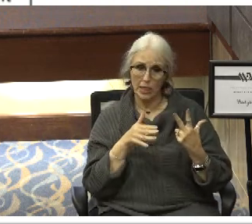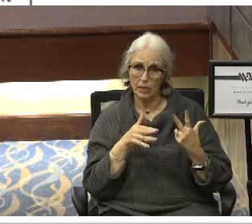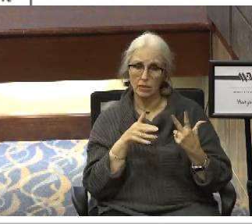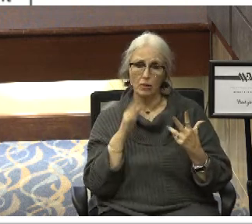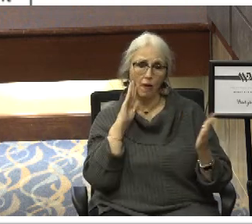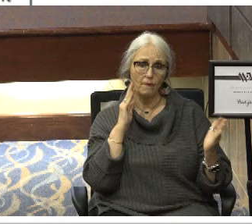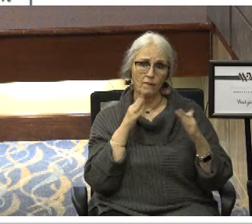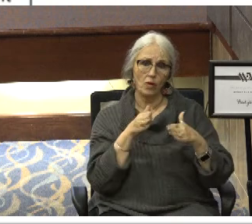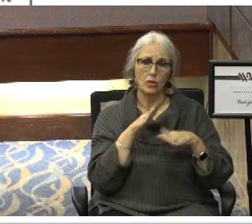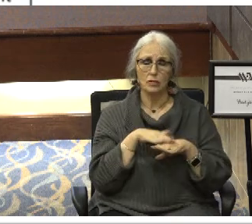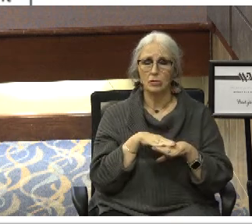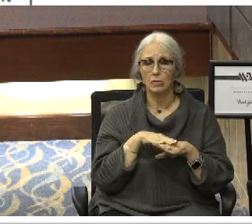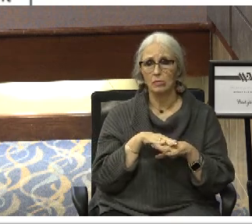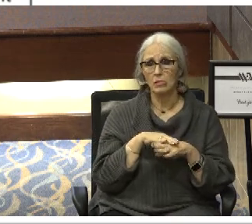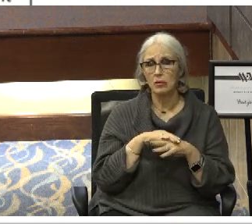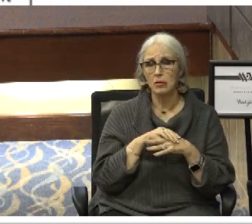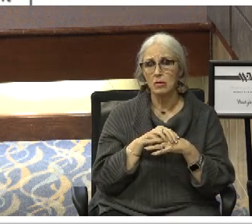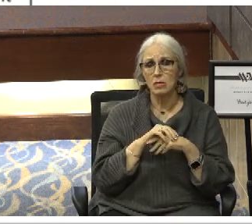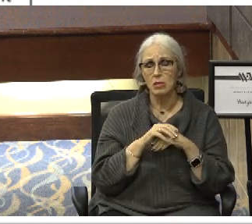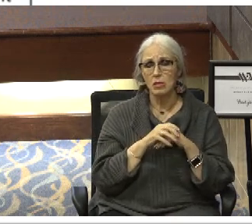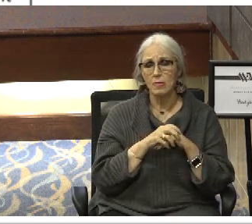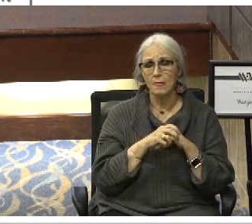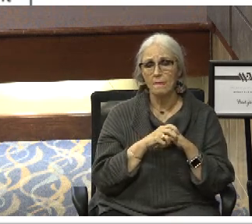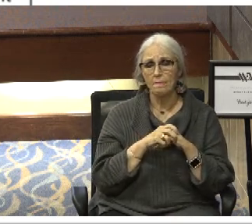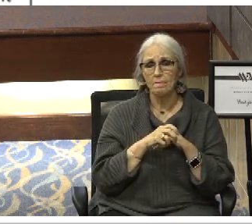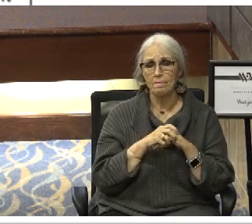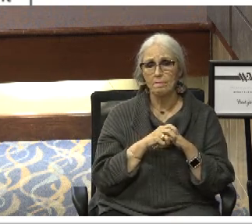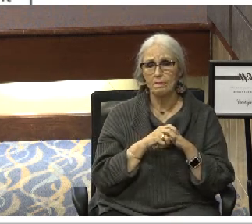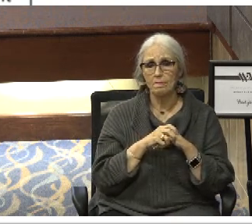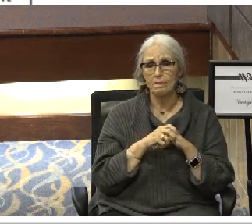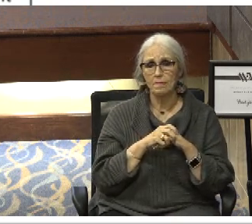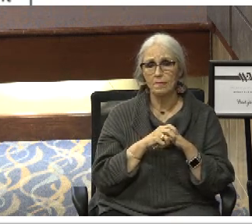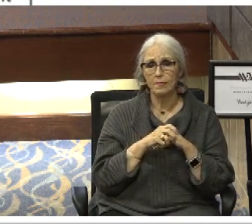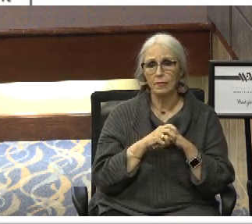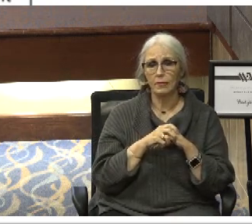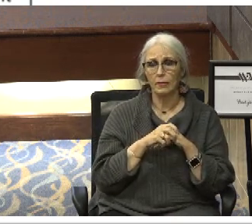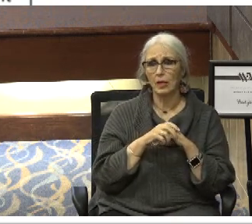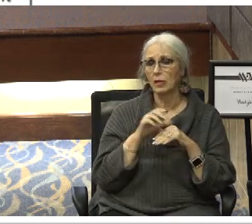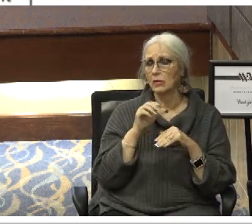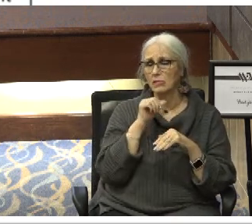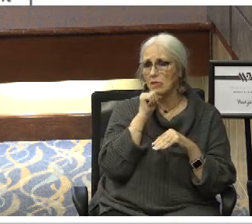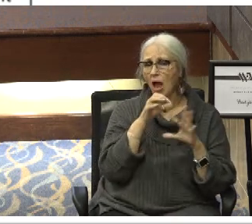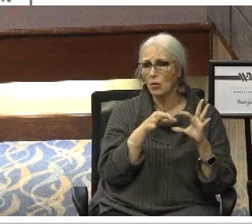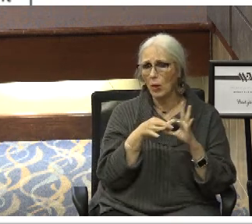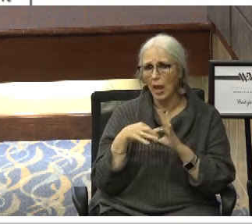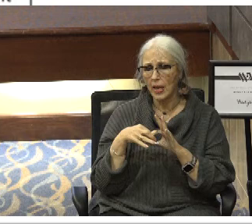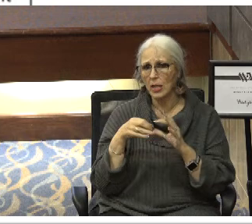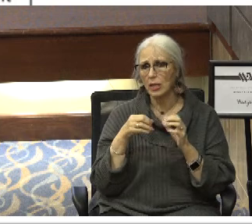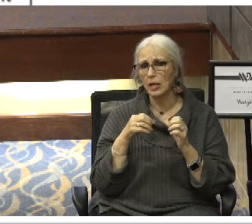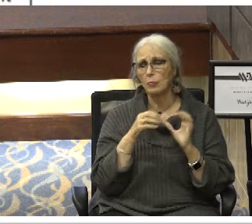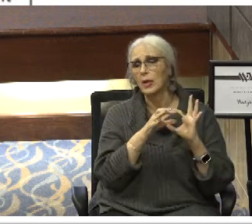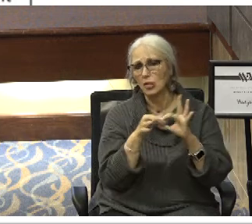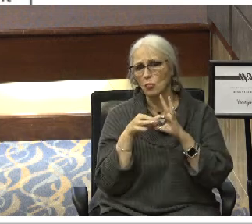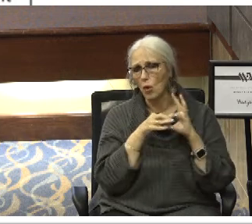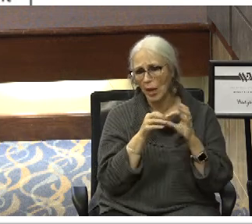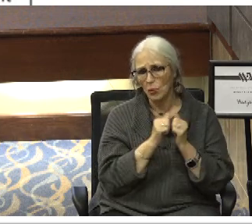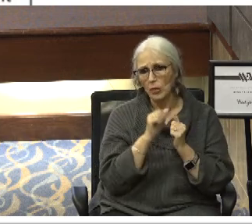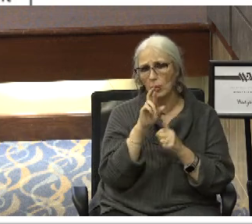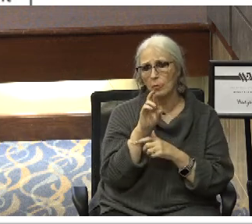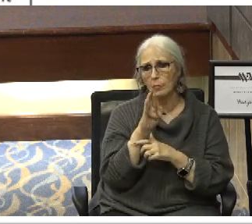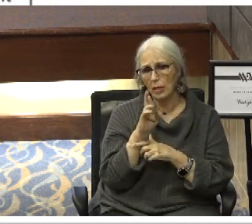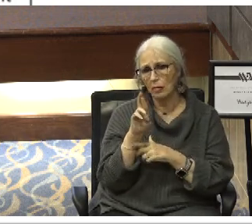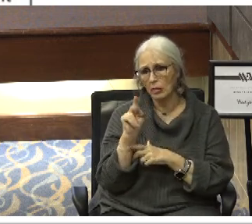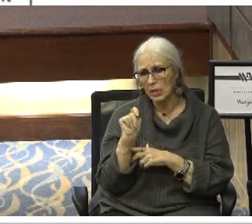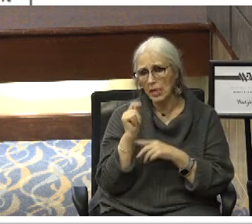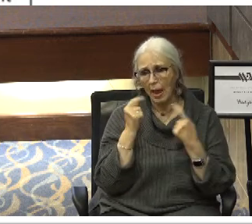on the fixed route transit. We're not in any way, this is related and coordinated with the BRT effort, but we're not